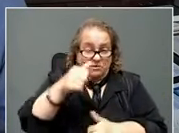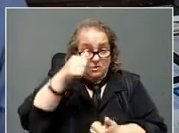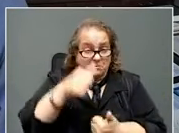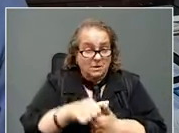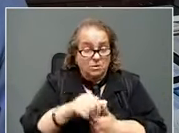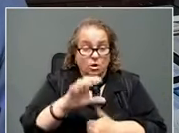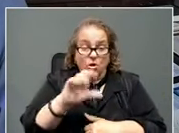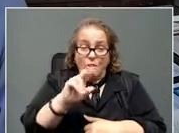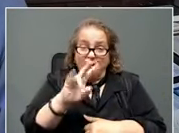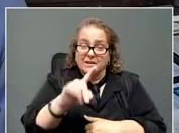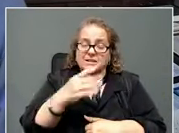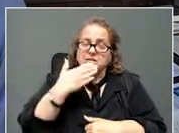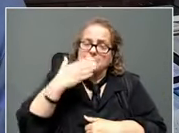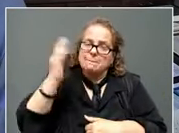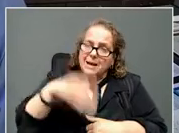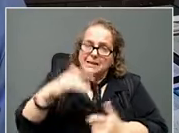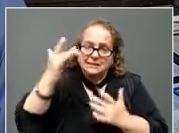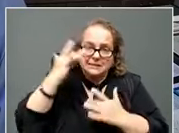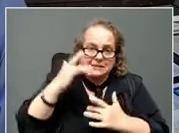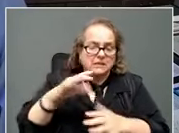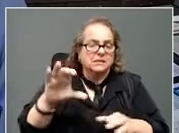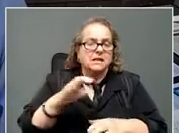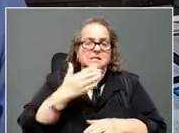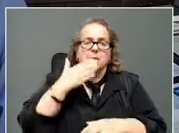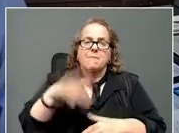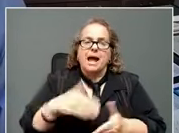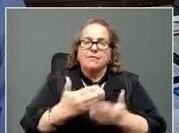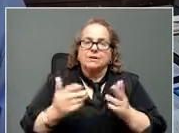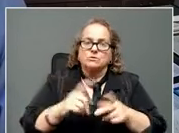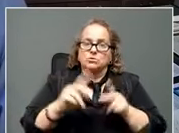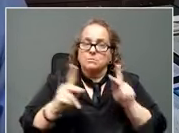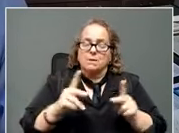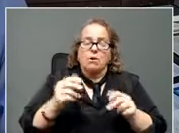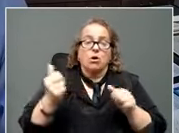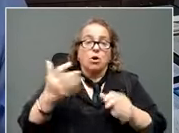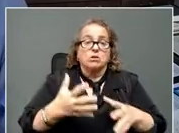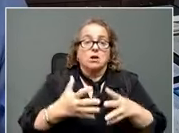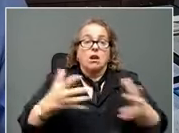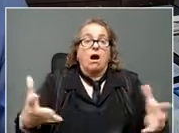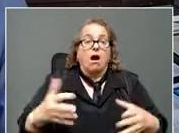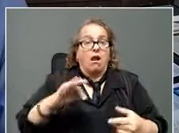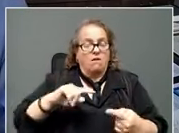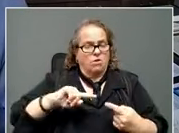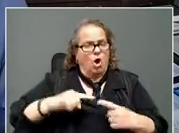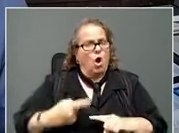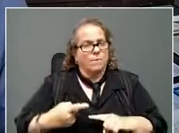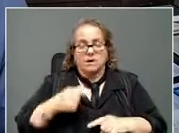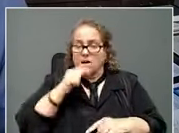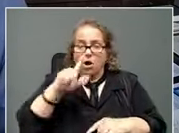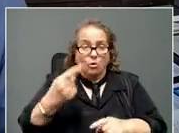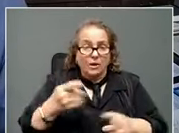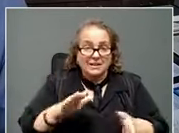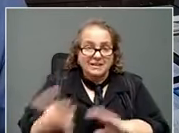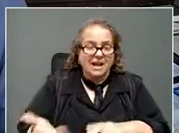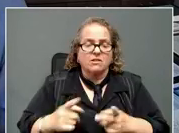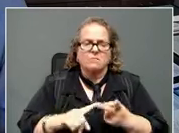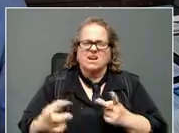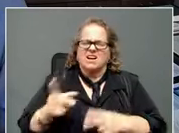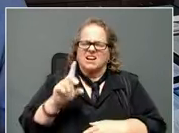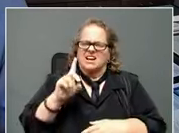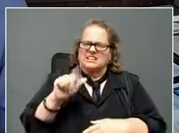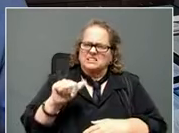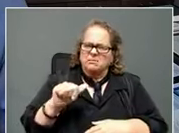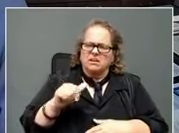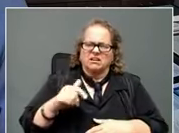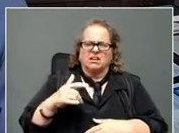does bad things to people and has caused a lot of harm, not only death, but disability and COVID long